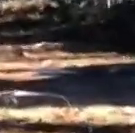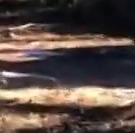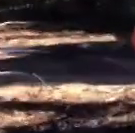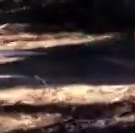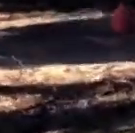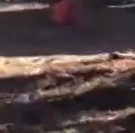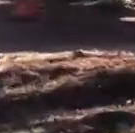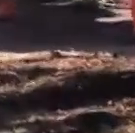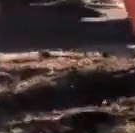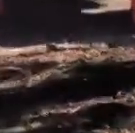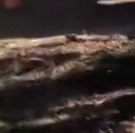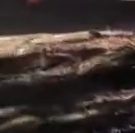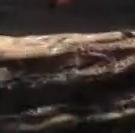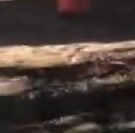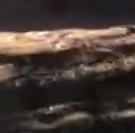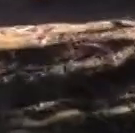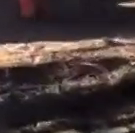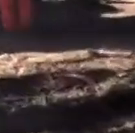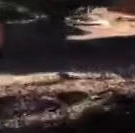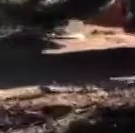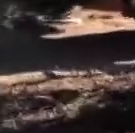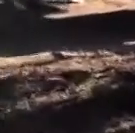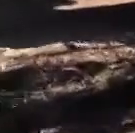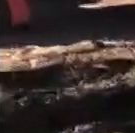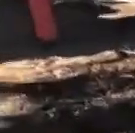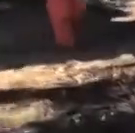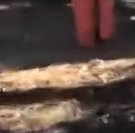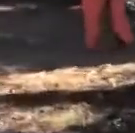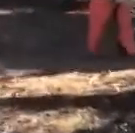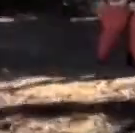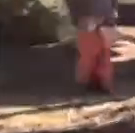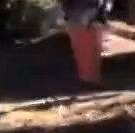Tell us how you experience your nature.